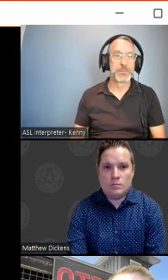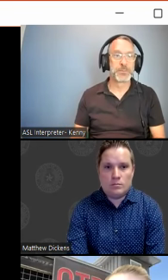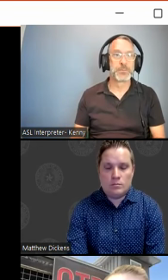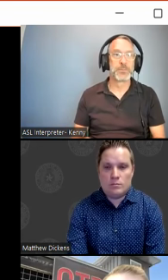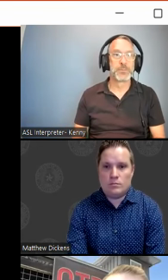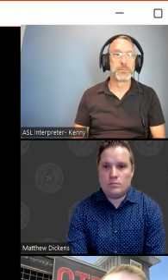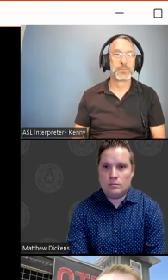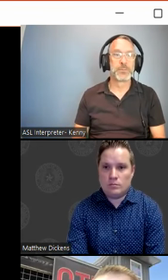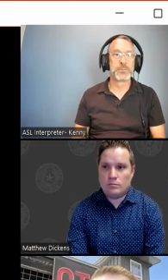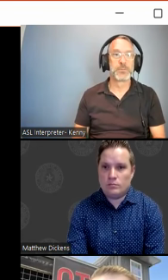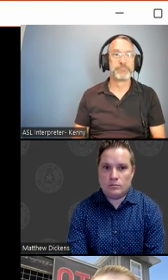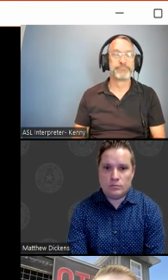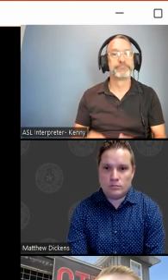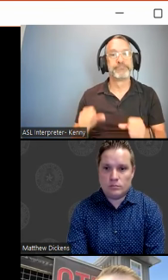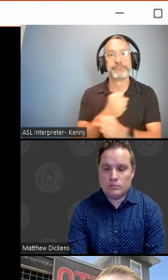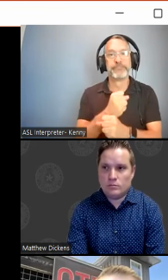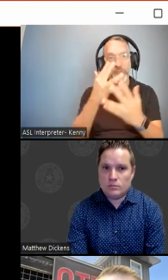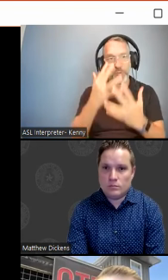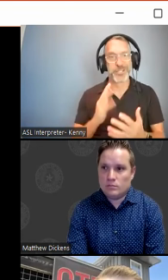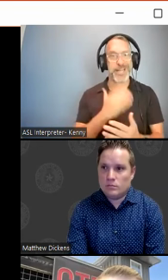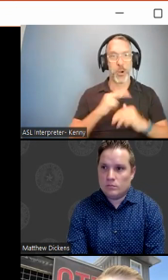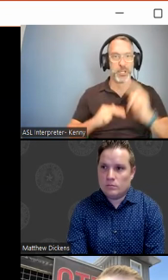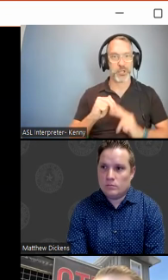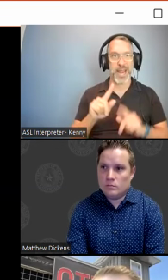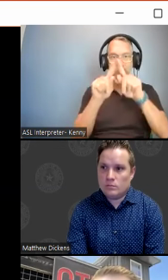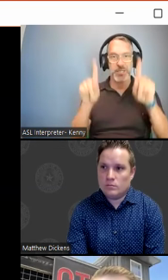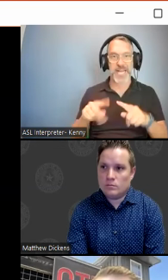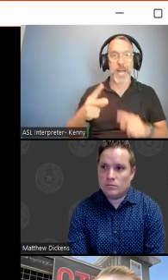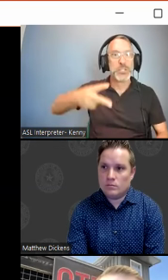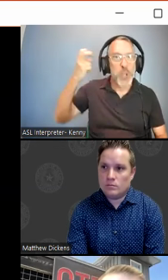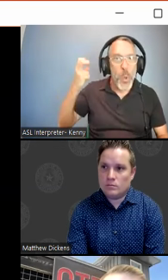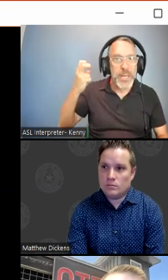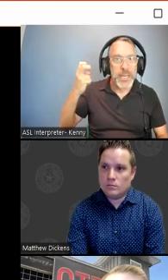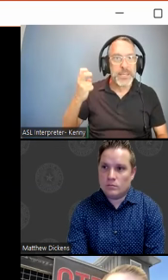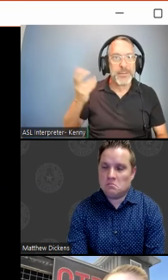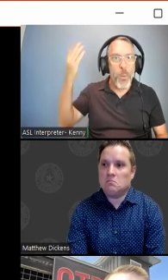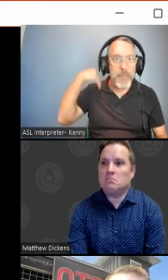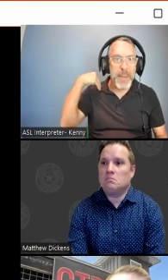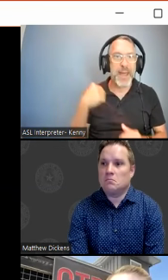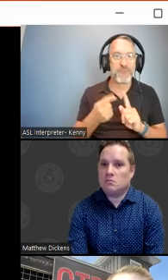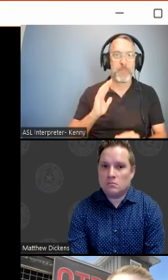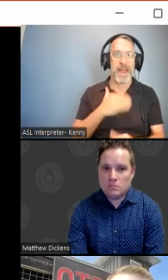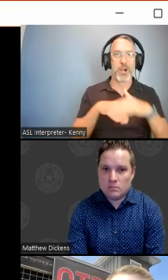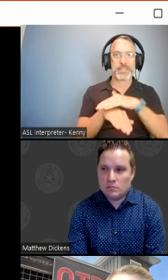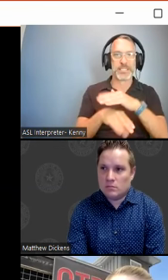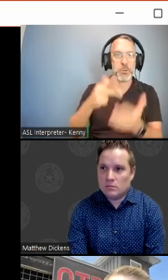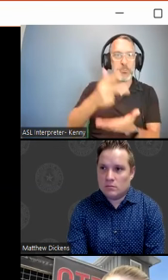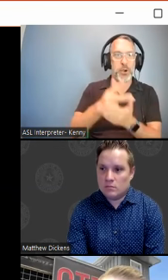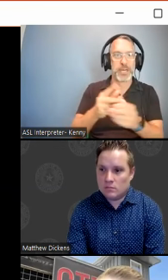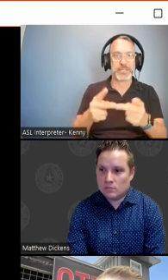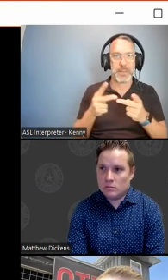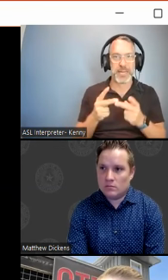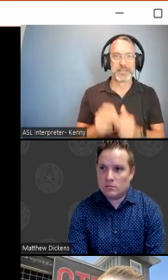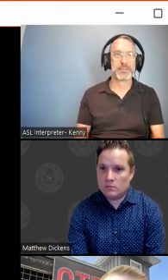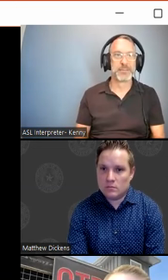All right, so unfortunately, this is our building. Our sign was stolen a while back from our accessible parking space.